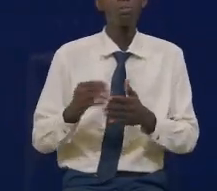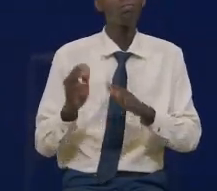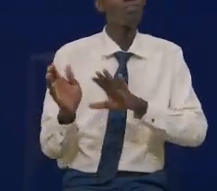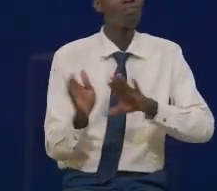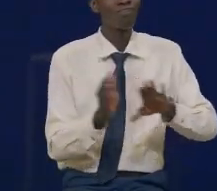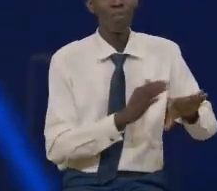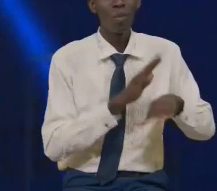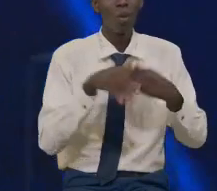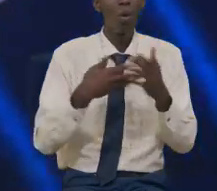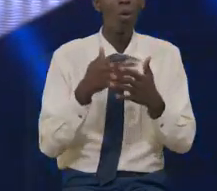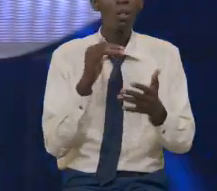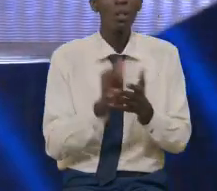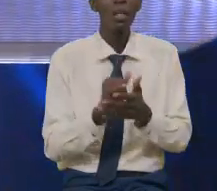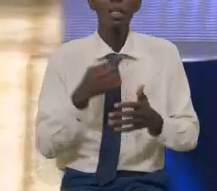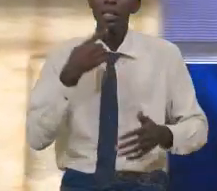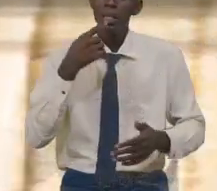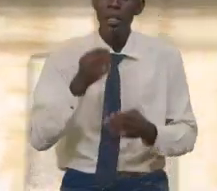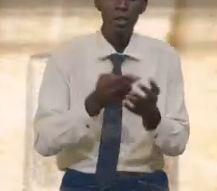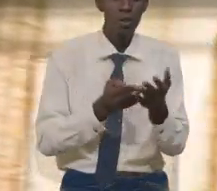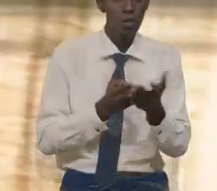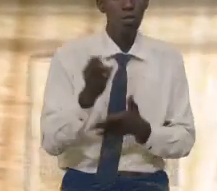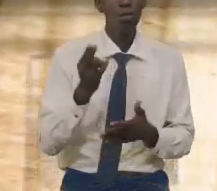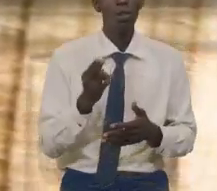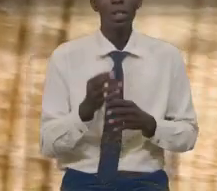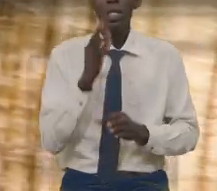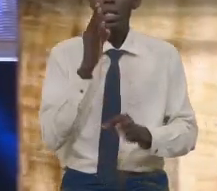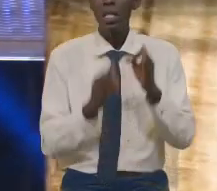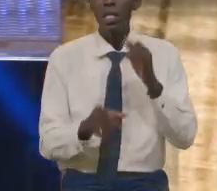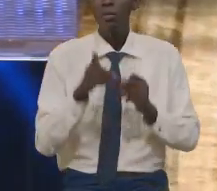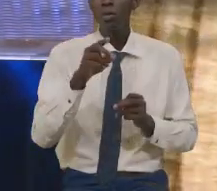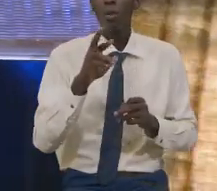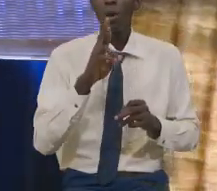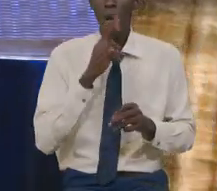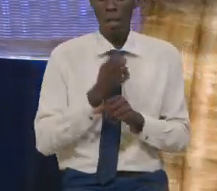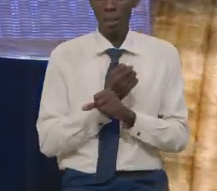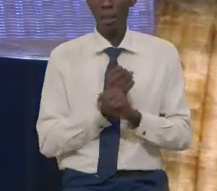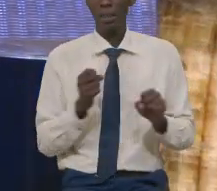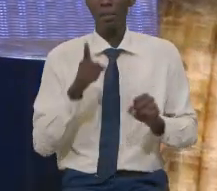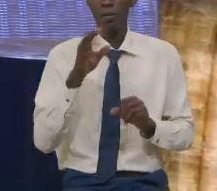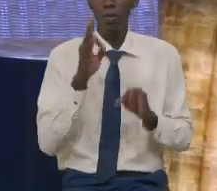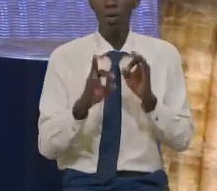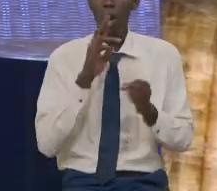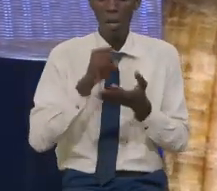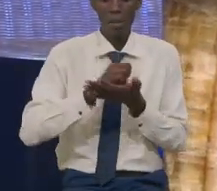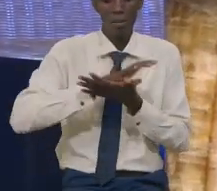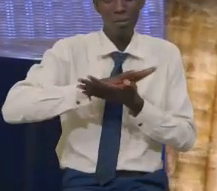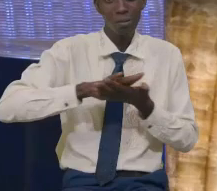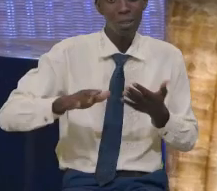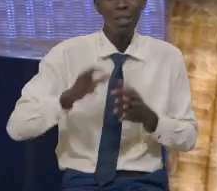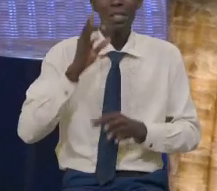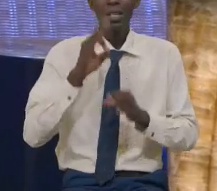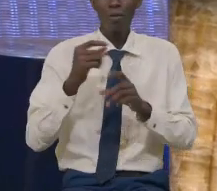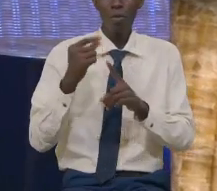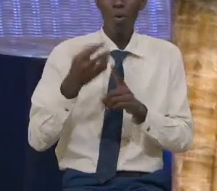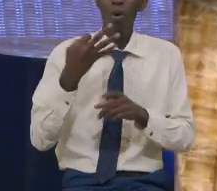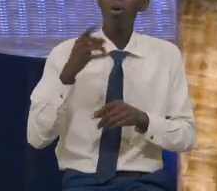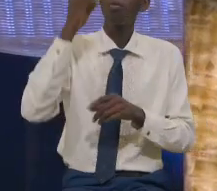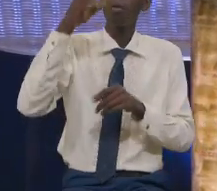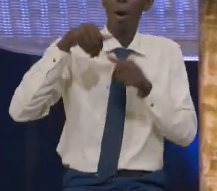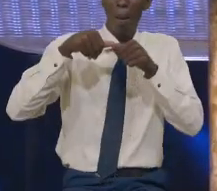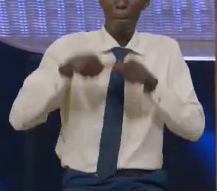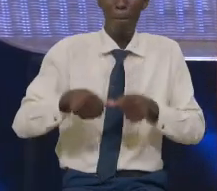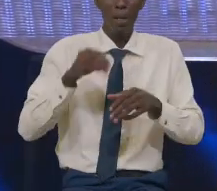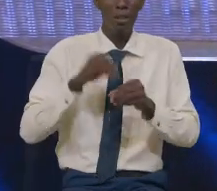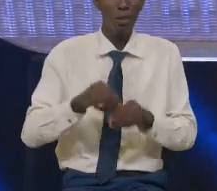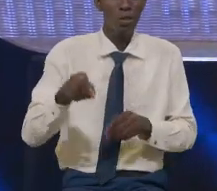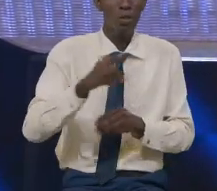truth. And you have conviction. If you are born again, if you are sanctified, if the word of God abides in you,